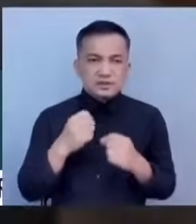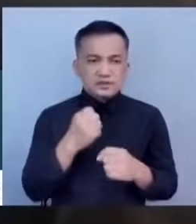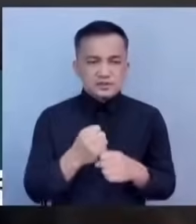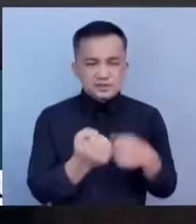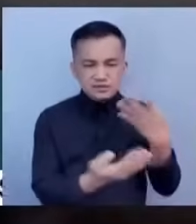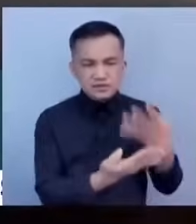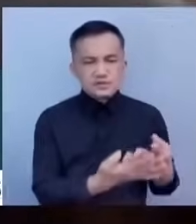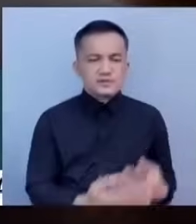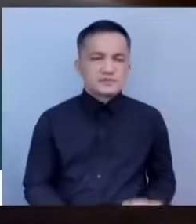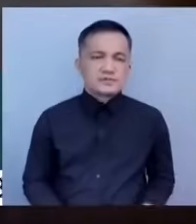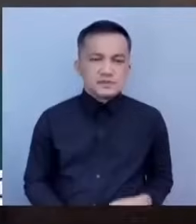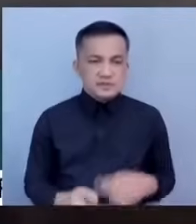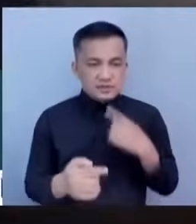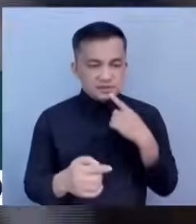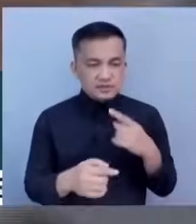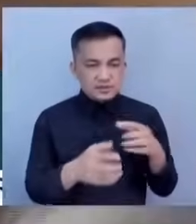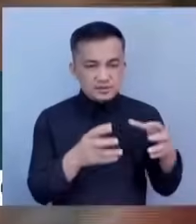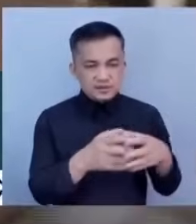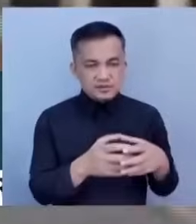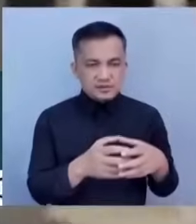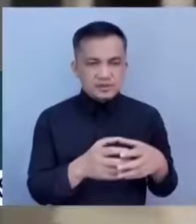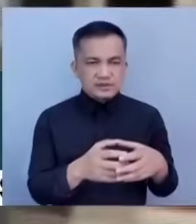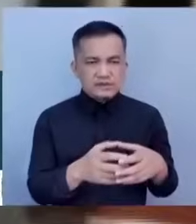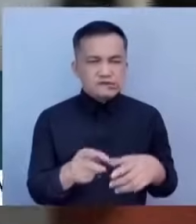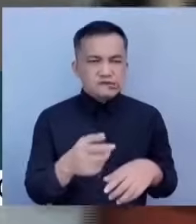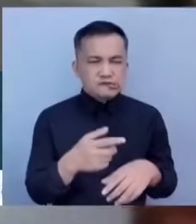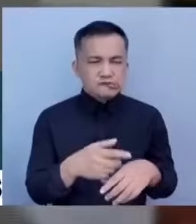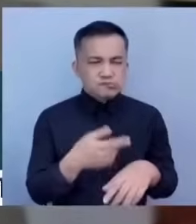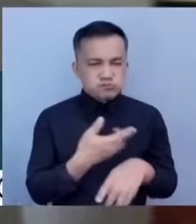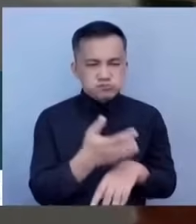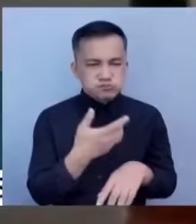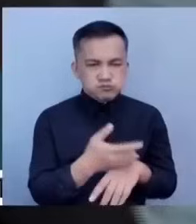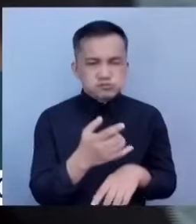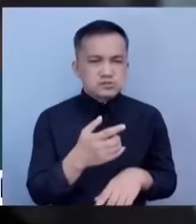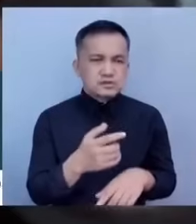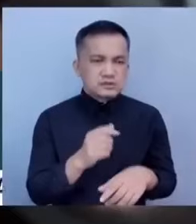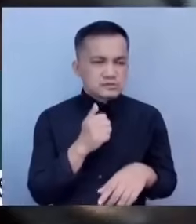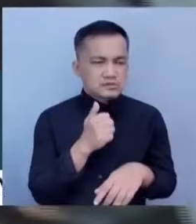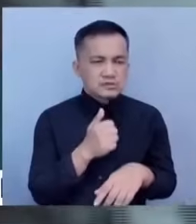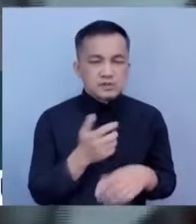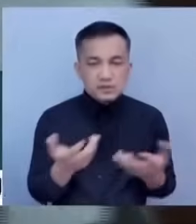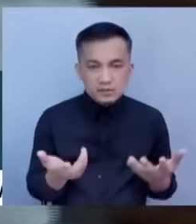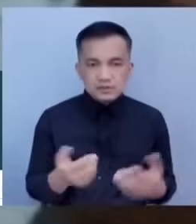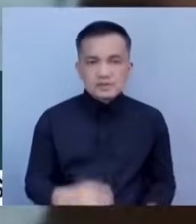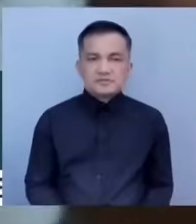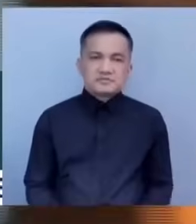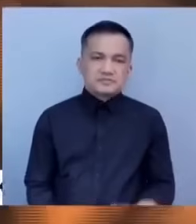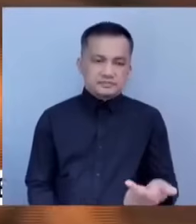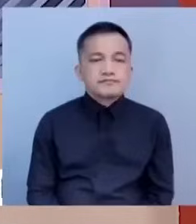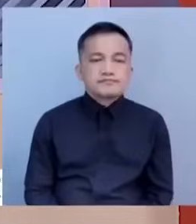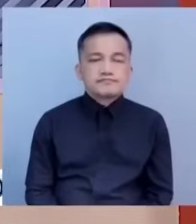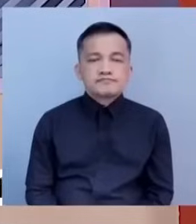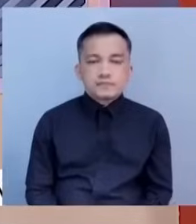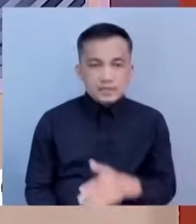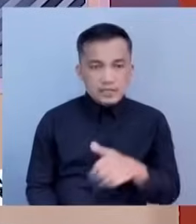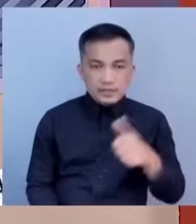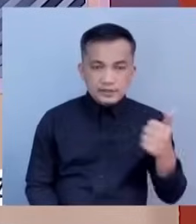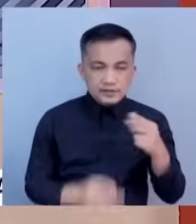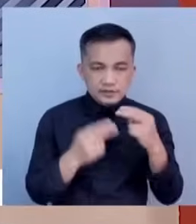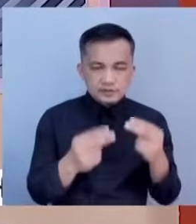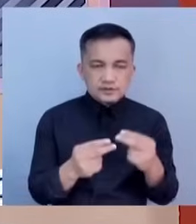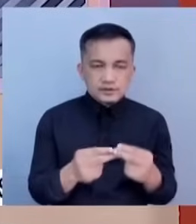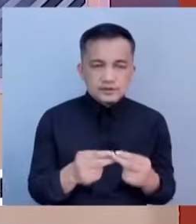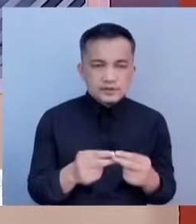her camp insists are trumped-up drug charges. Jose Carretero, ABS-CBN News. Philippine House